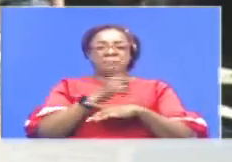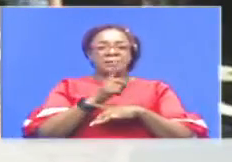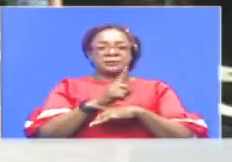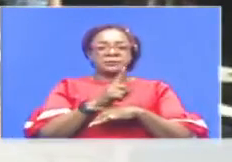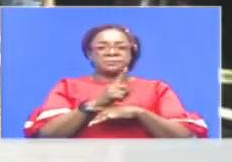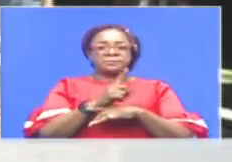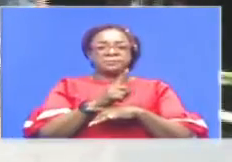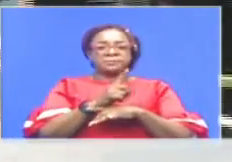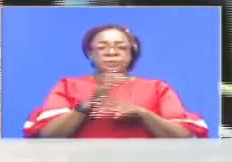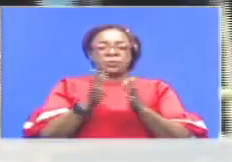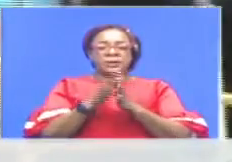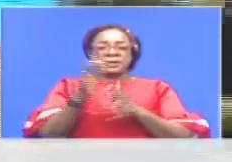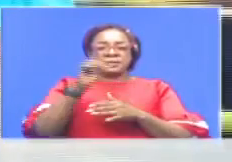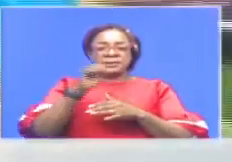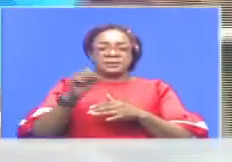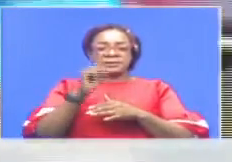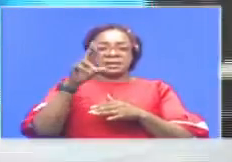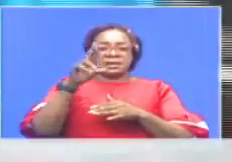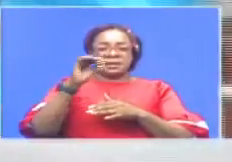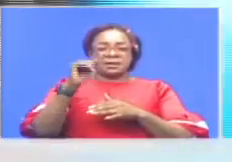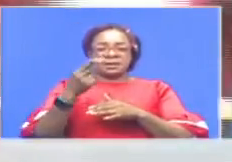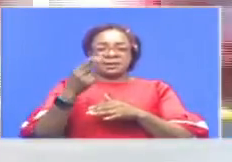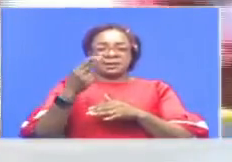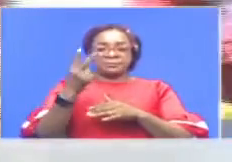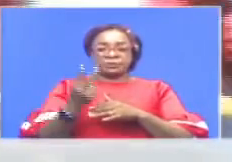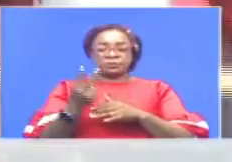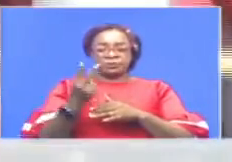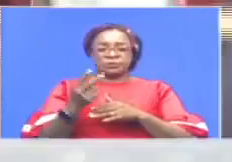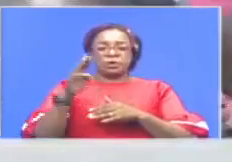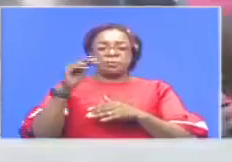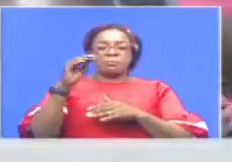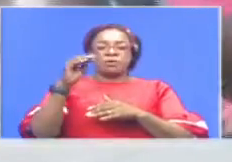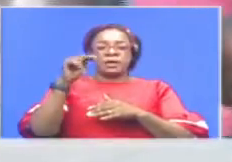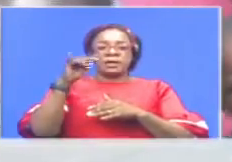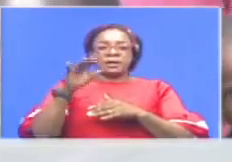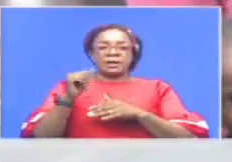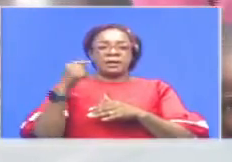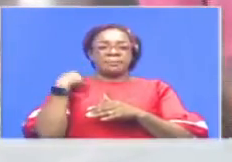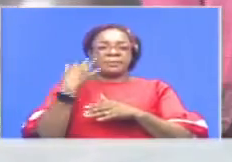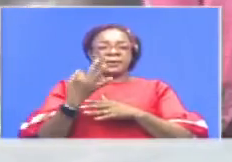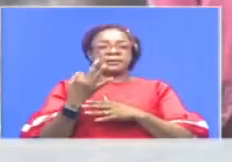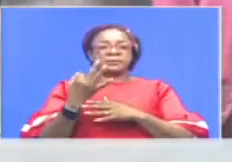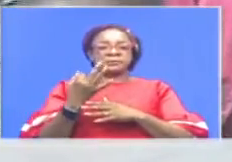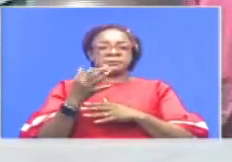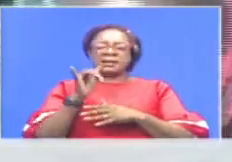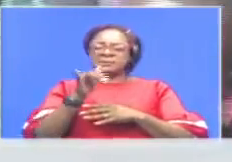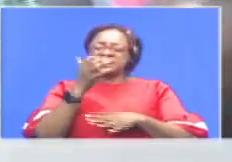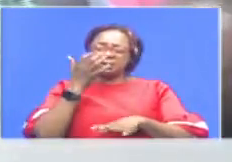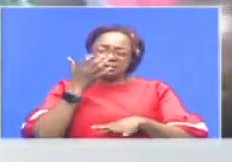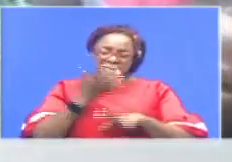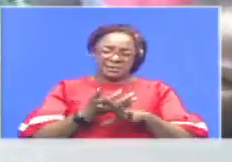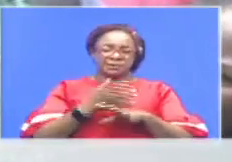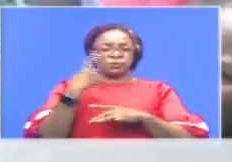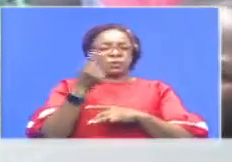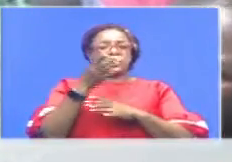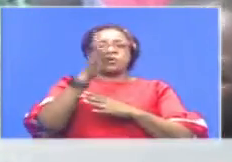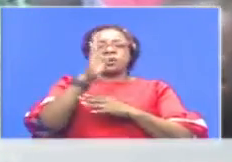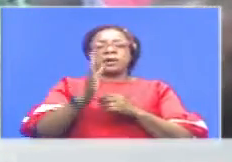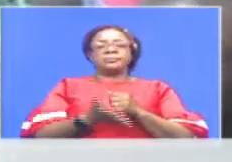seconds ahead of Zena Jepto, who came in second, while Monica Jeruto was third. Hii course ni ngumu sana, ni Mungu tu